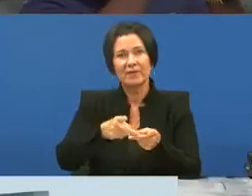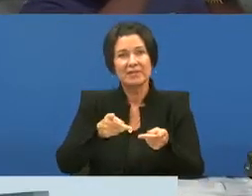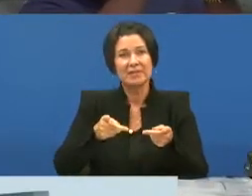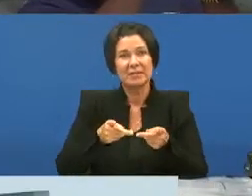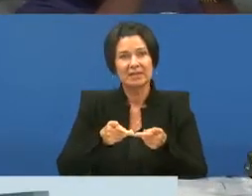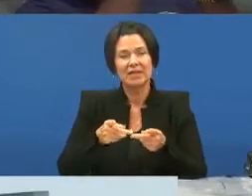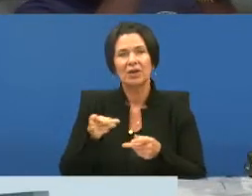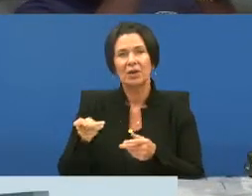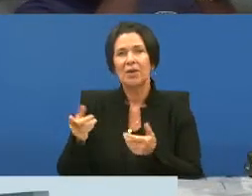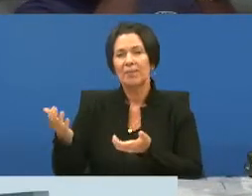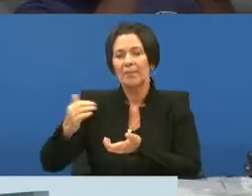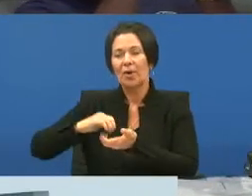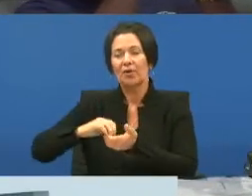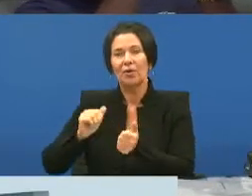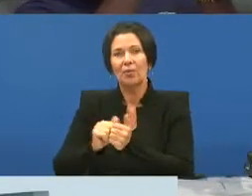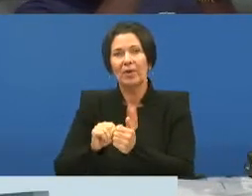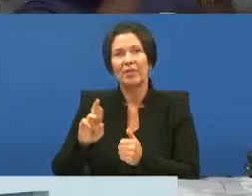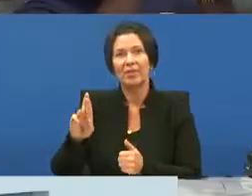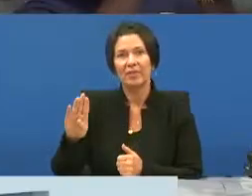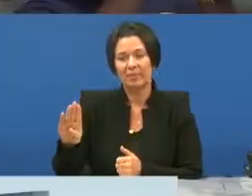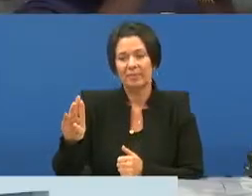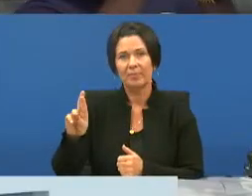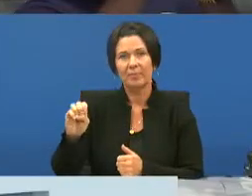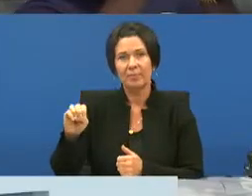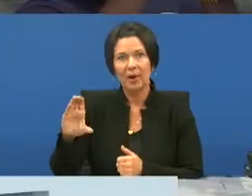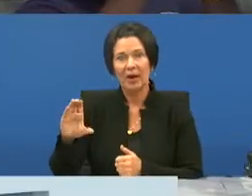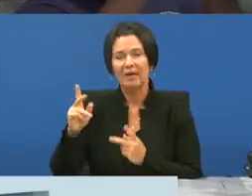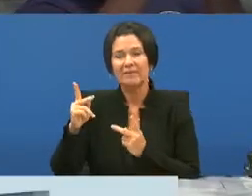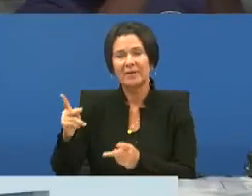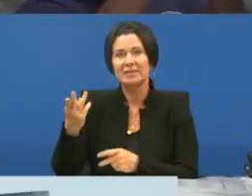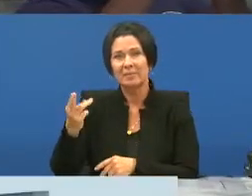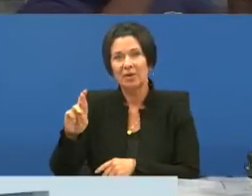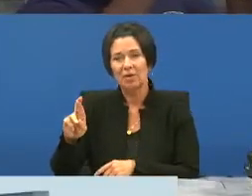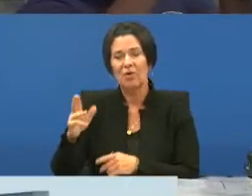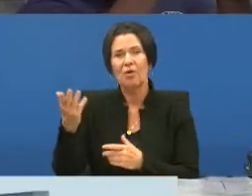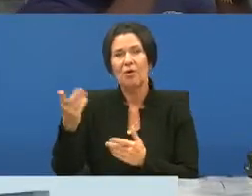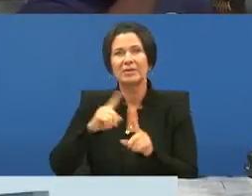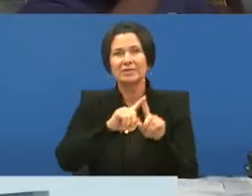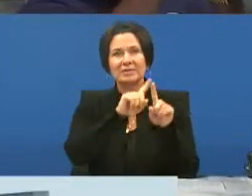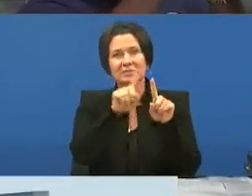with partnering with Breck and Visit BR and bringing in a lot of different